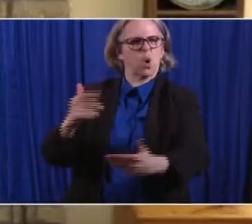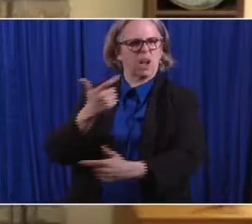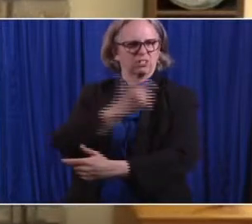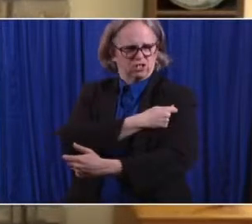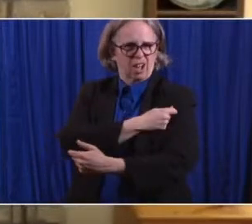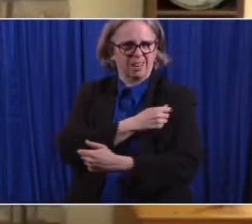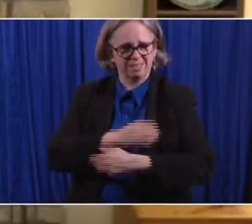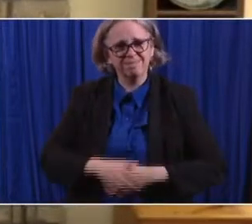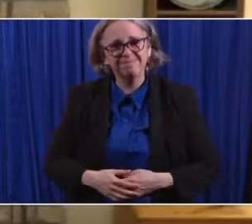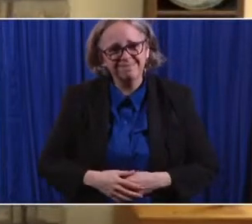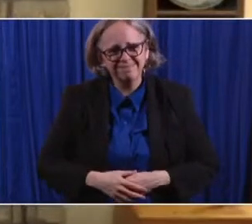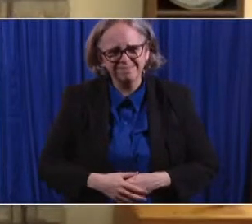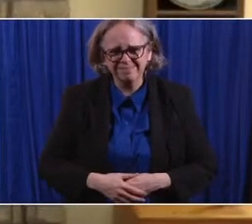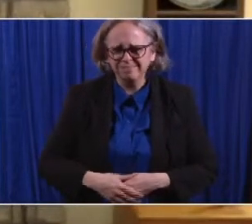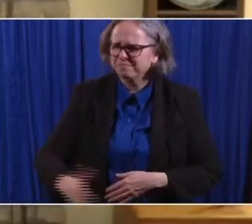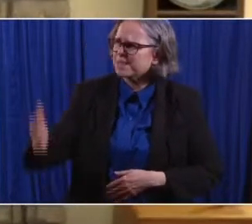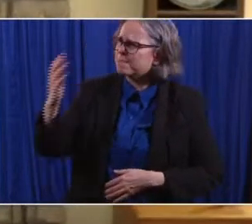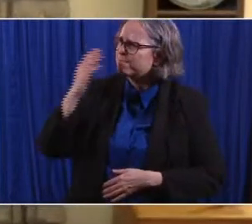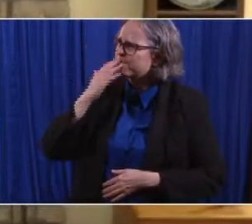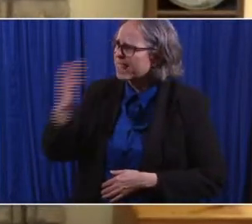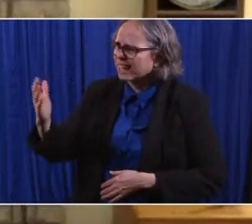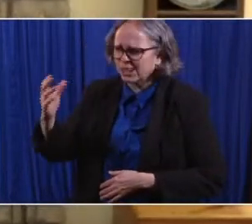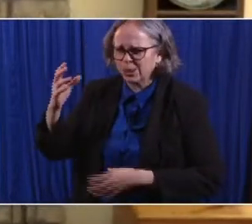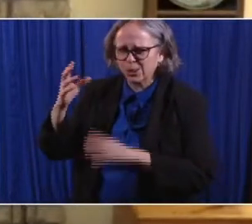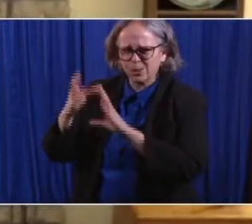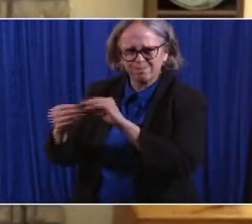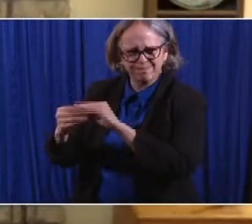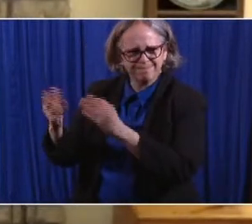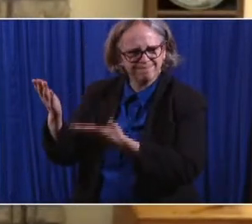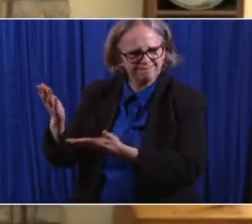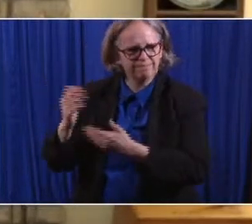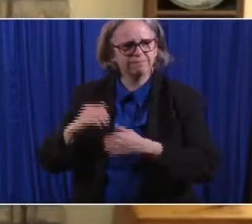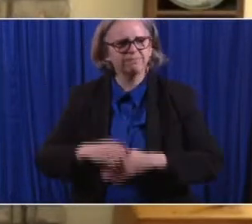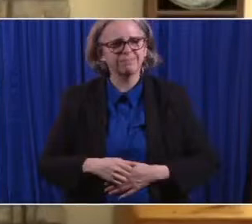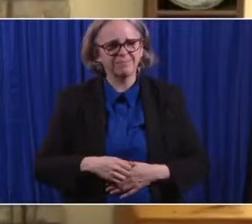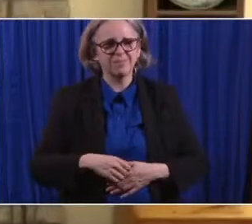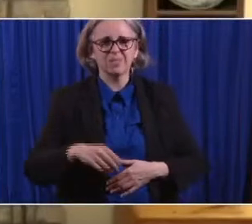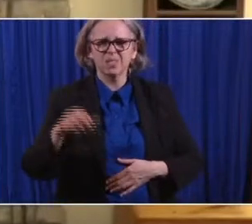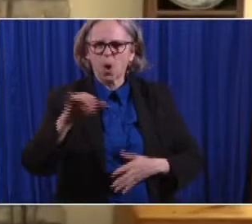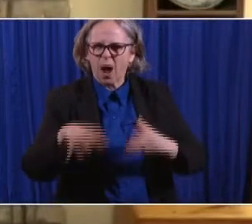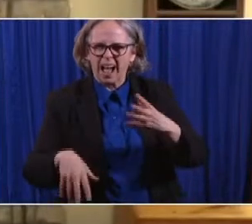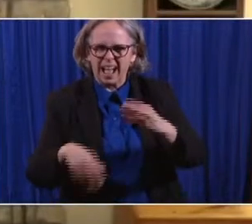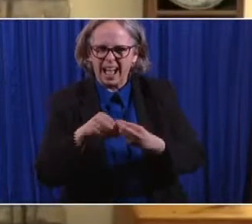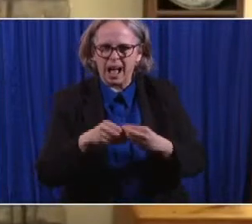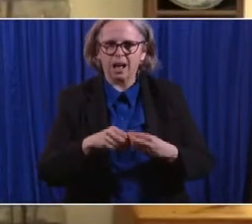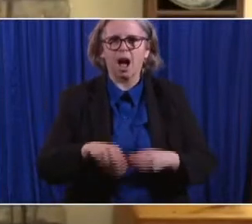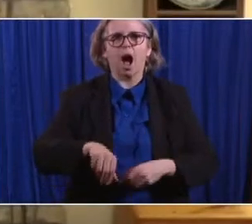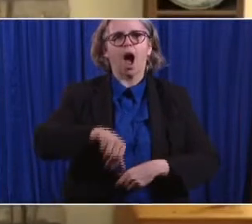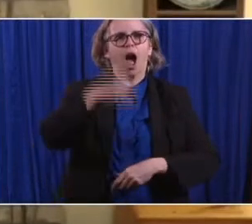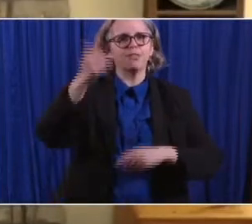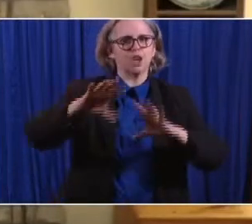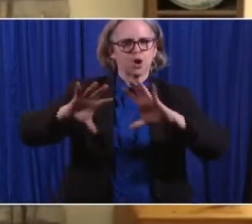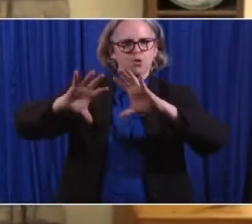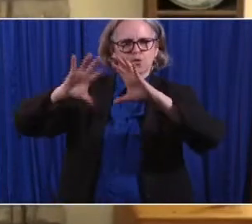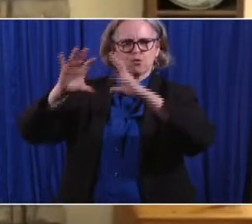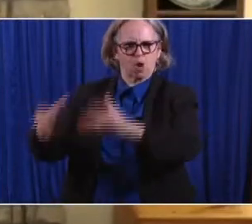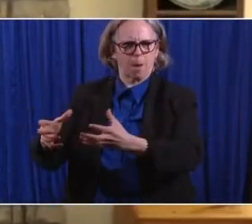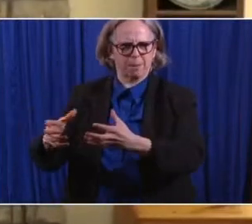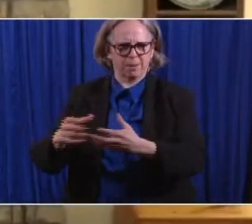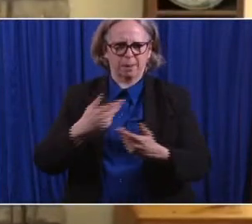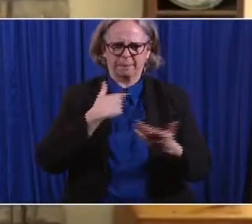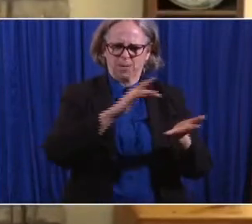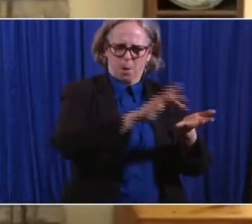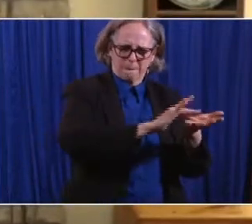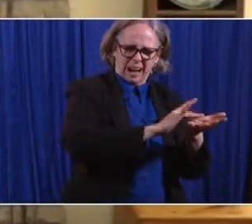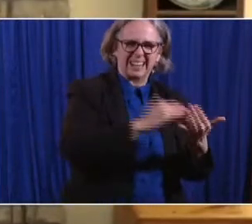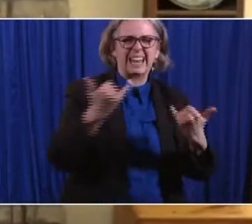Governor. Doctor, thank you very much. In addition, we're going to talk about several different occupations that we are adding today,